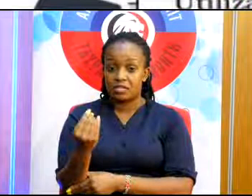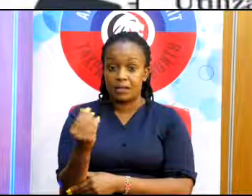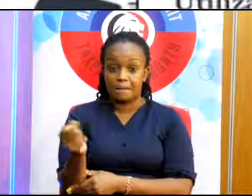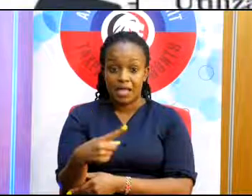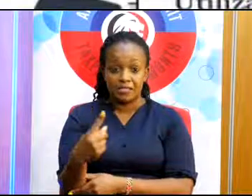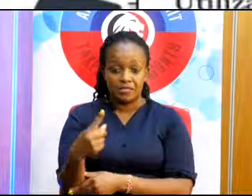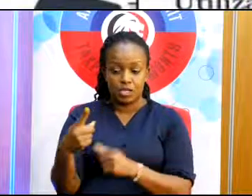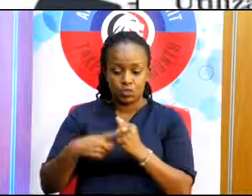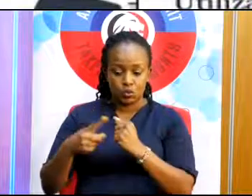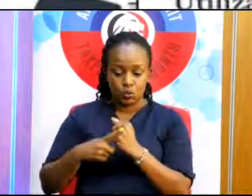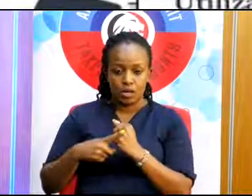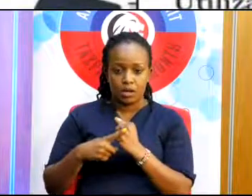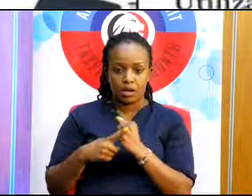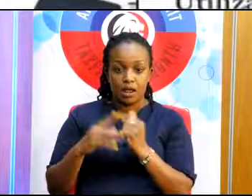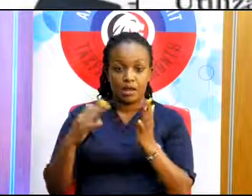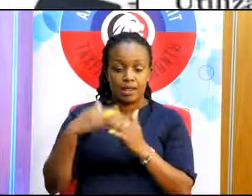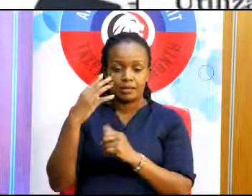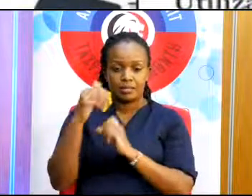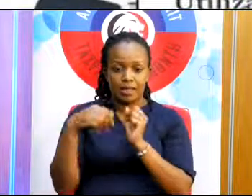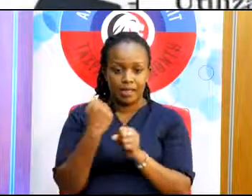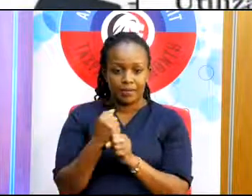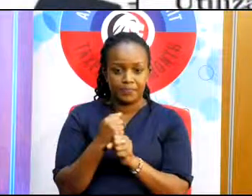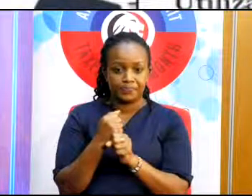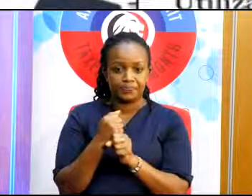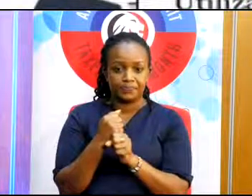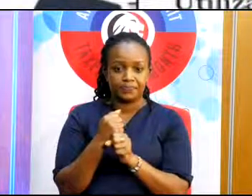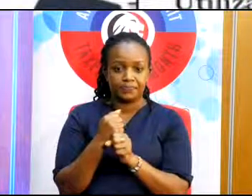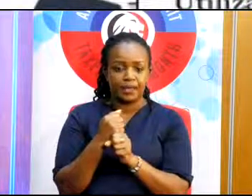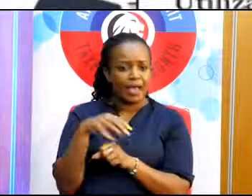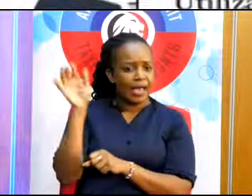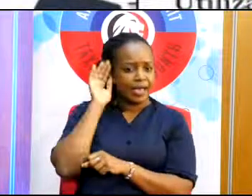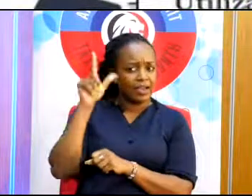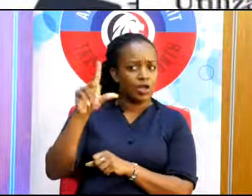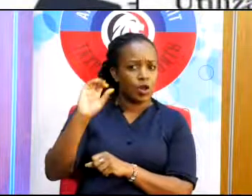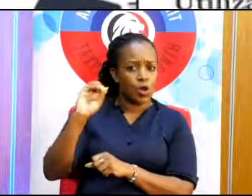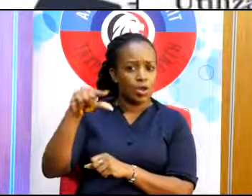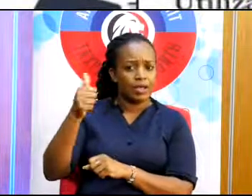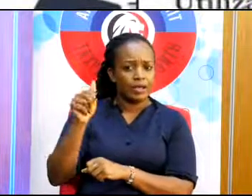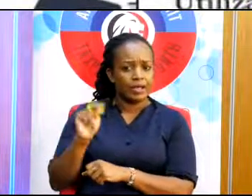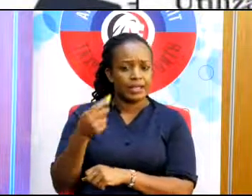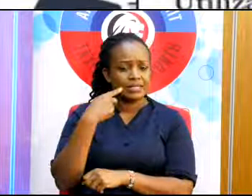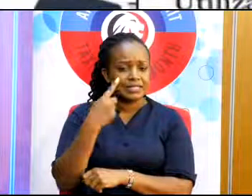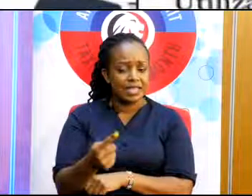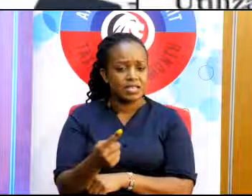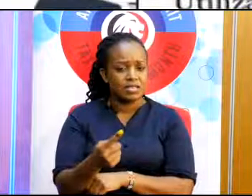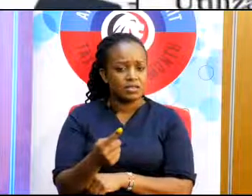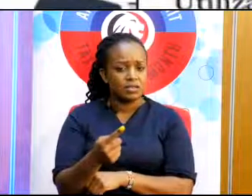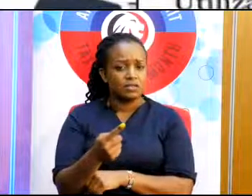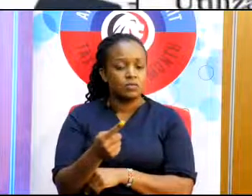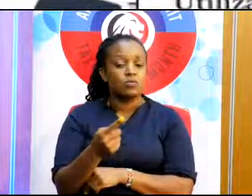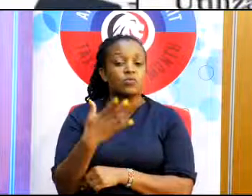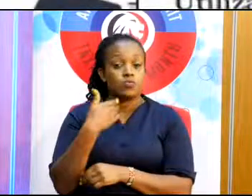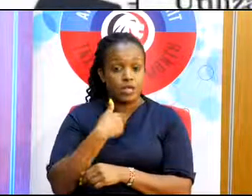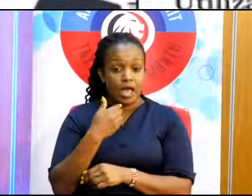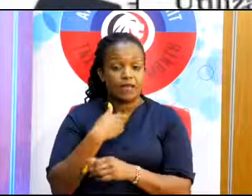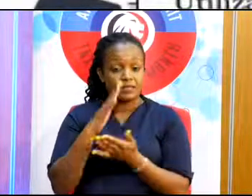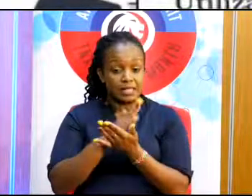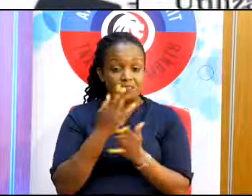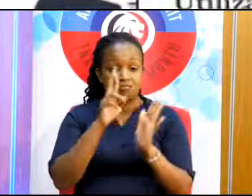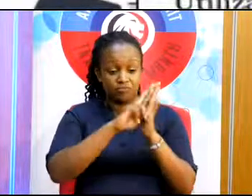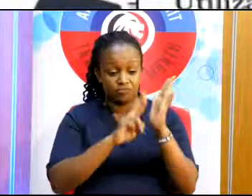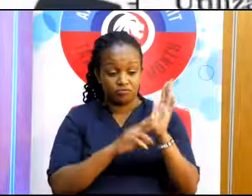tax comes into effect. I heard Logan mention that, of course, there are jurisdictions that are not